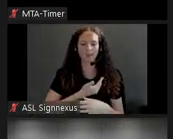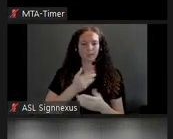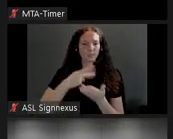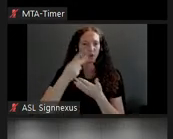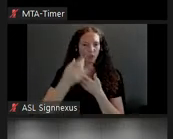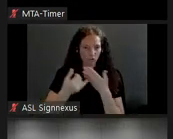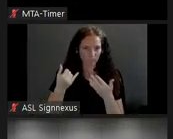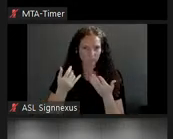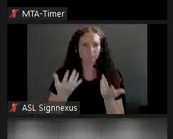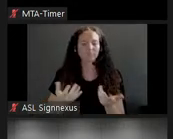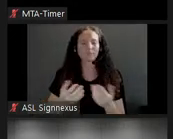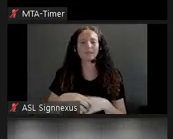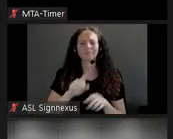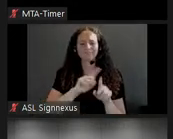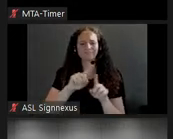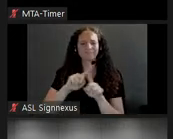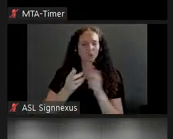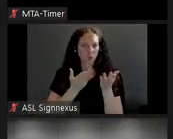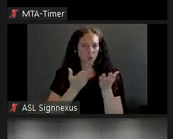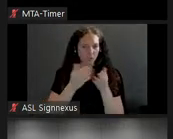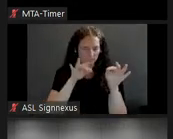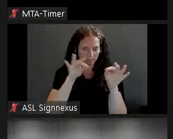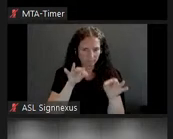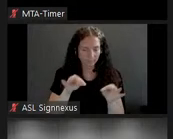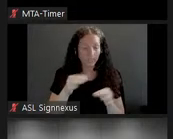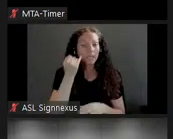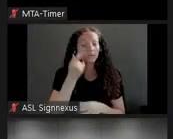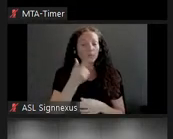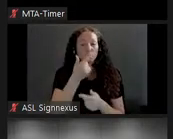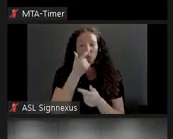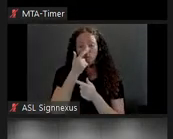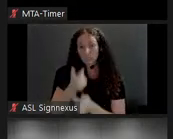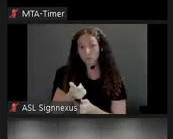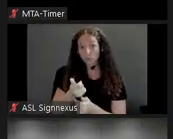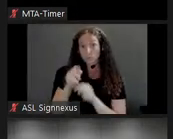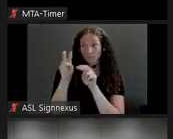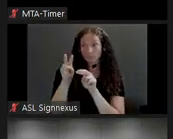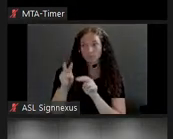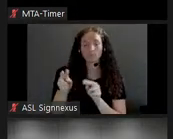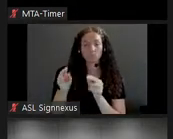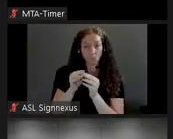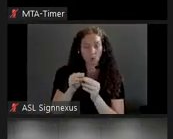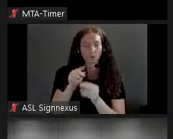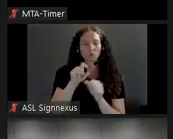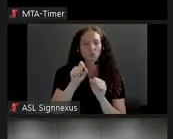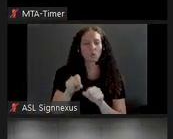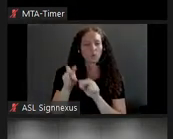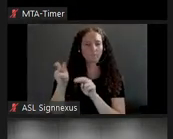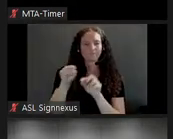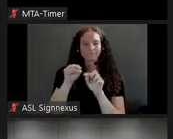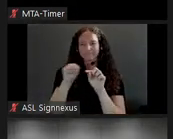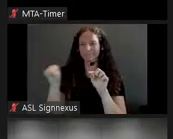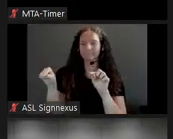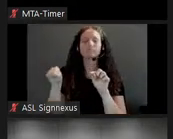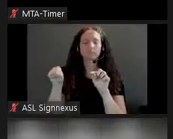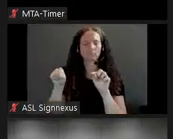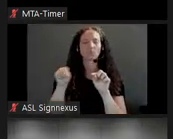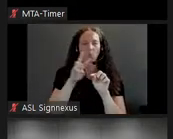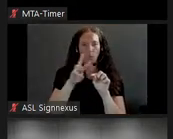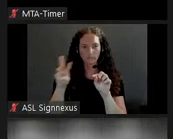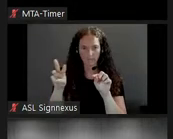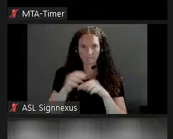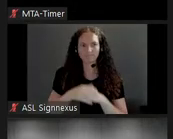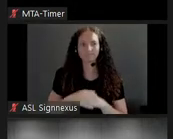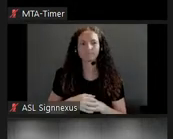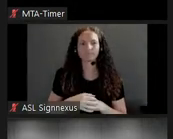those presentations, you can go to the project website, which is here and displayed on your screen, and all three of those are available there. We also